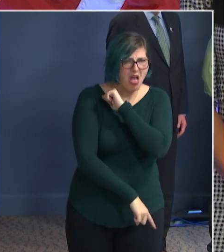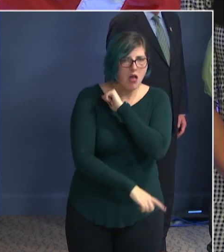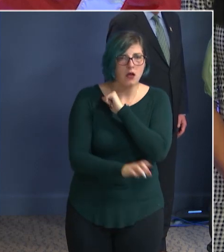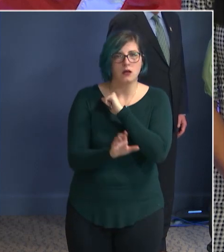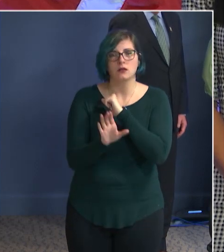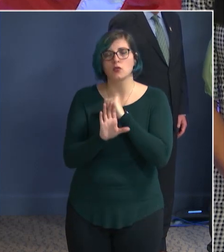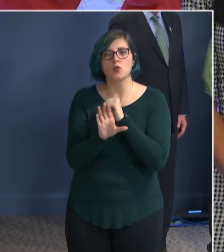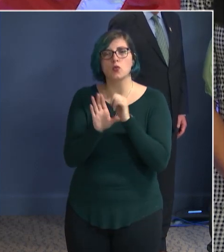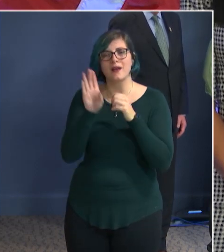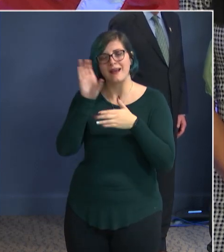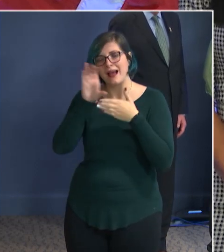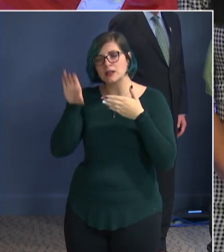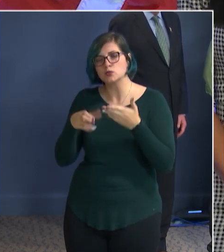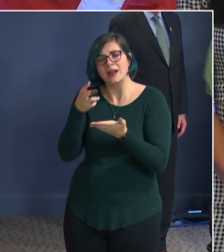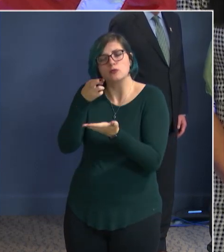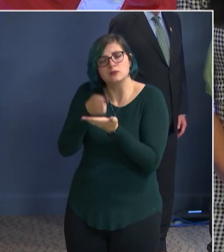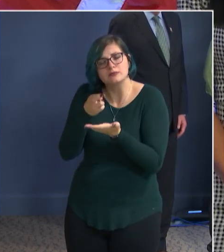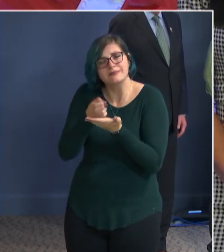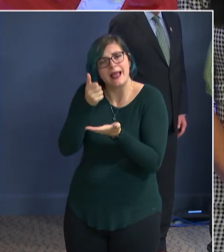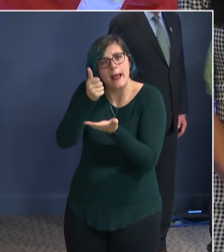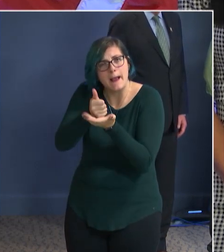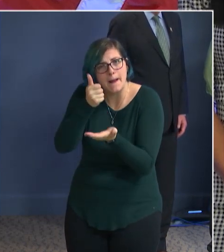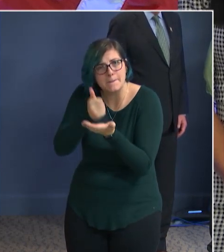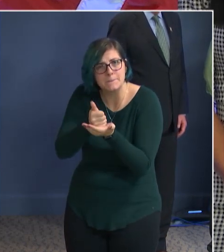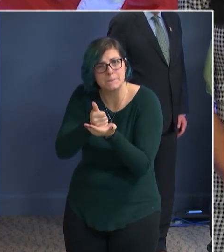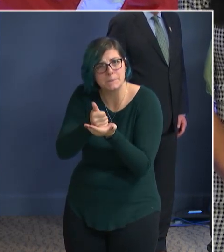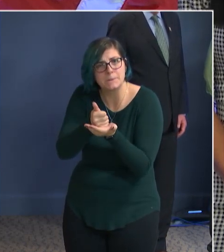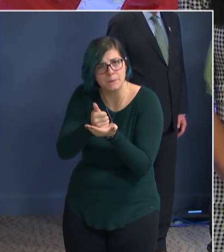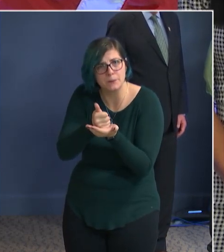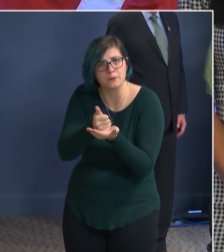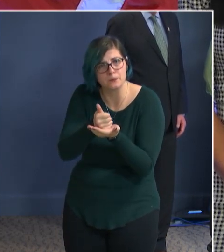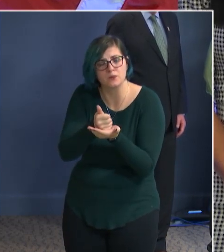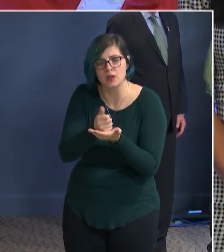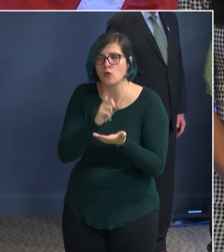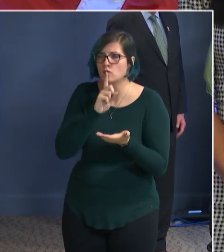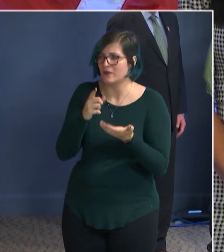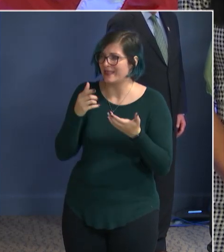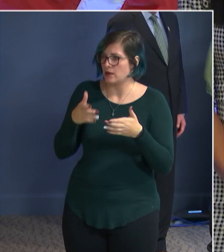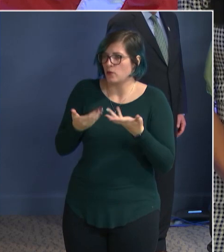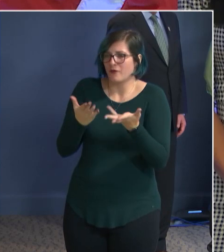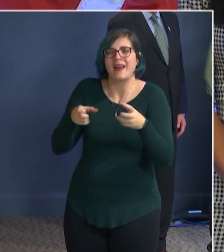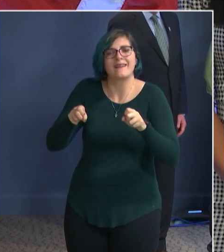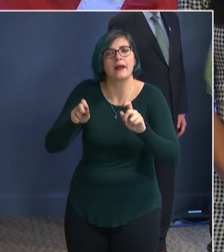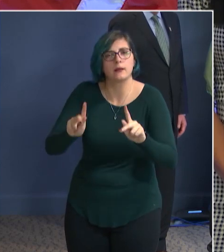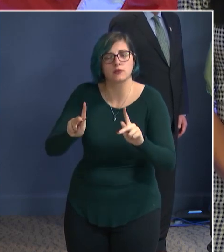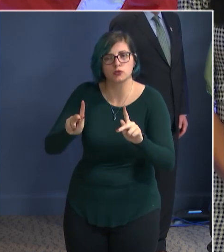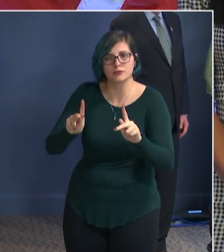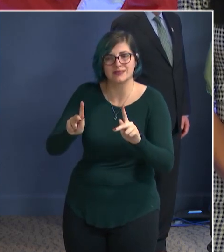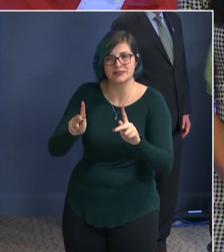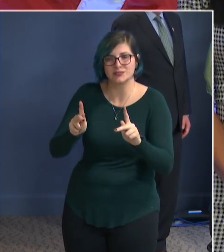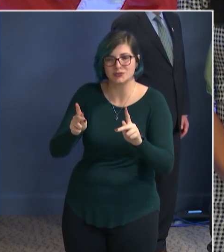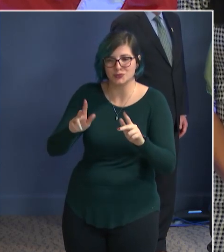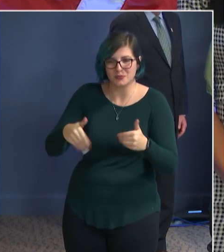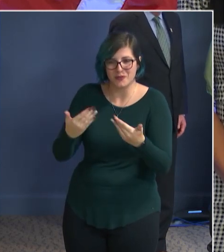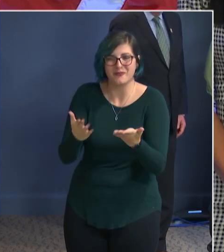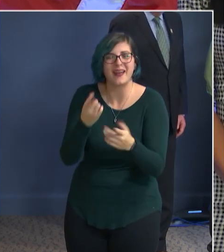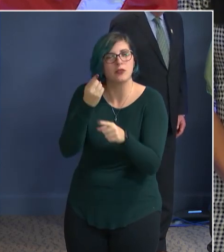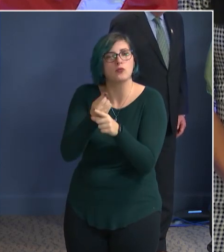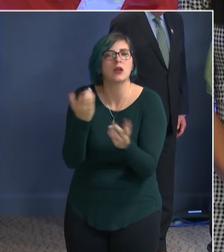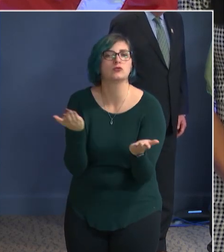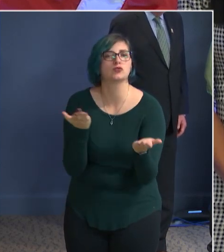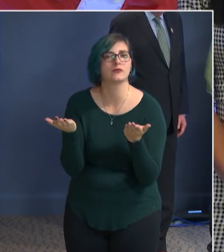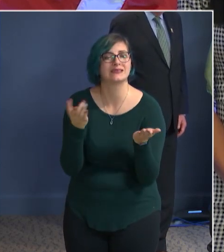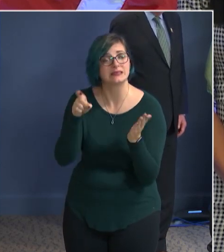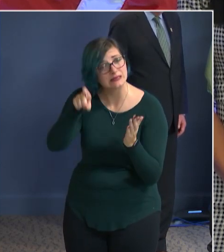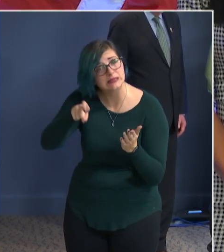around rehabilitation as punishment, but are really a chance to get the services that you need. And sometimes,